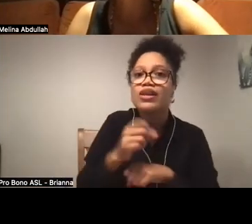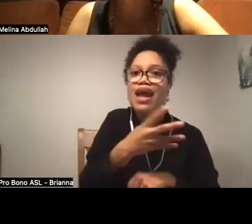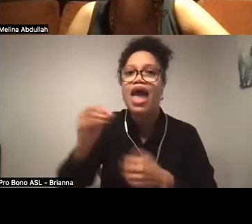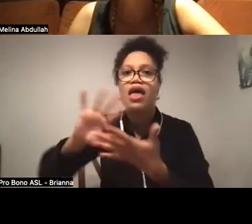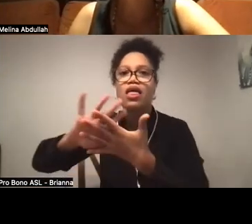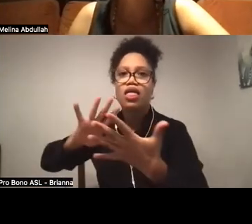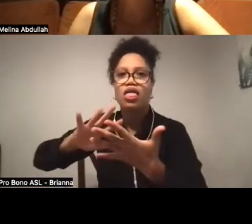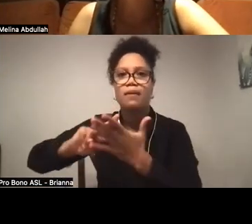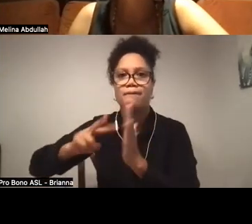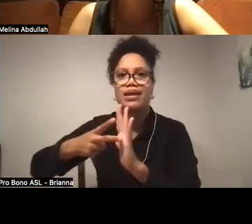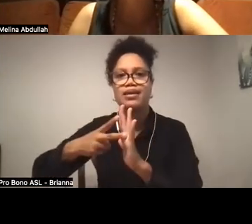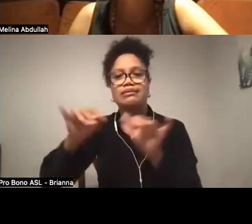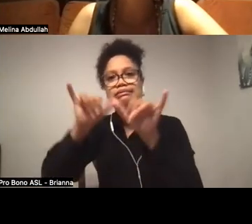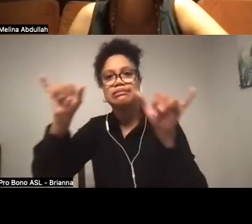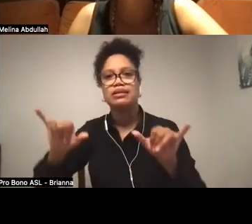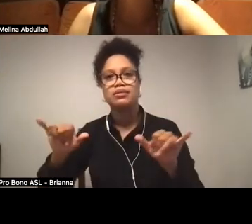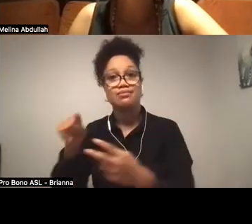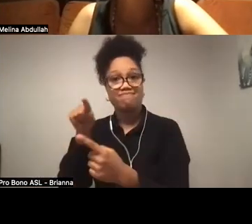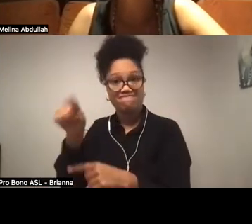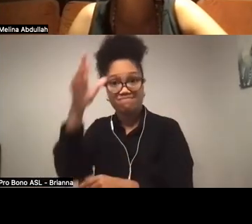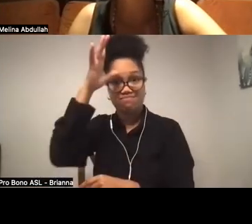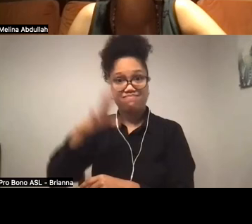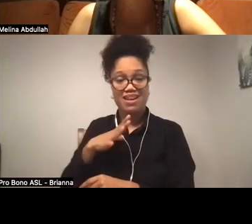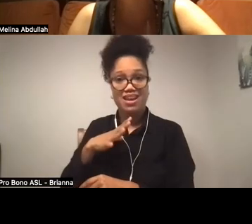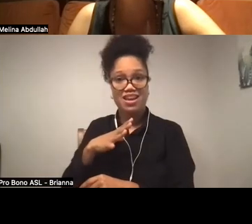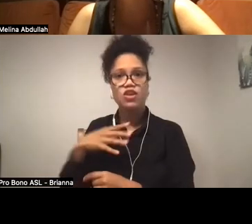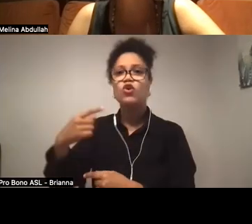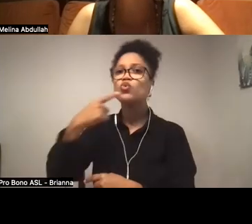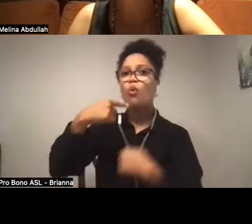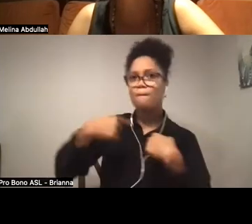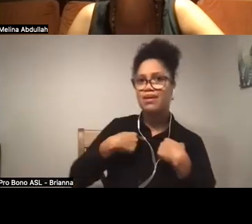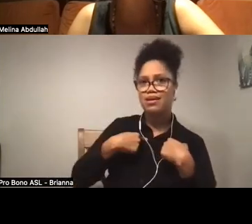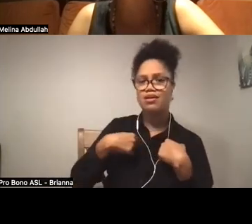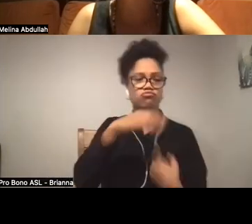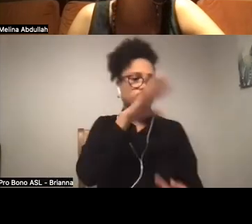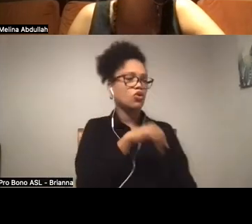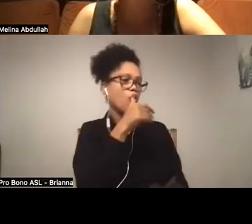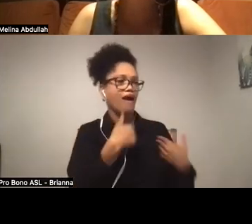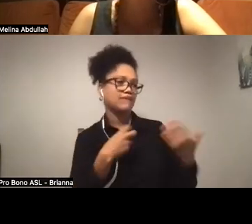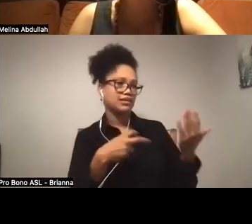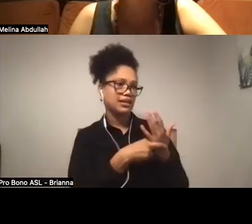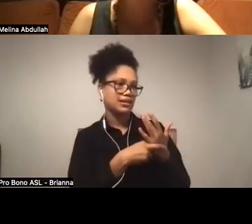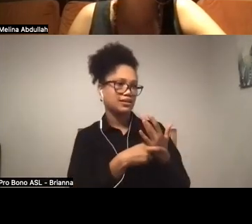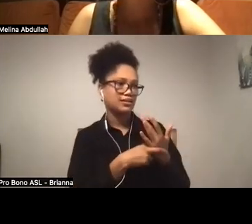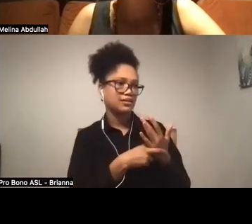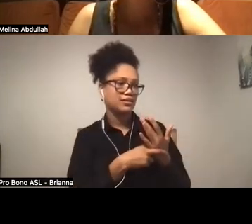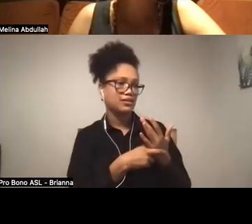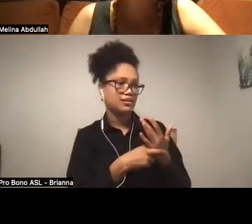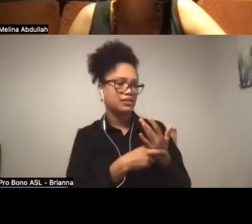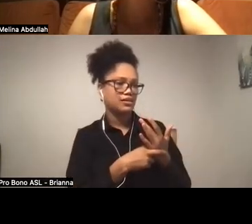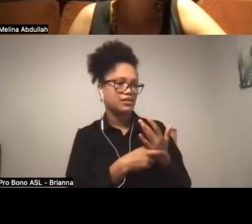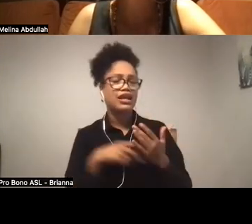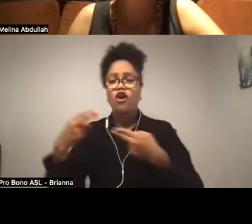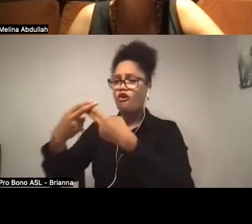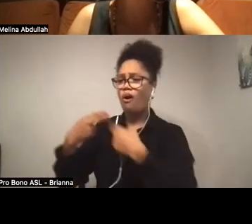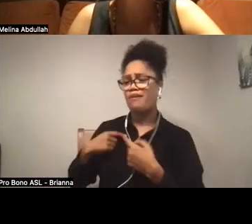was in charge of the event told me that I didn't have a ticket. He's a white man who also called me friend for more